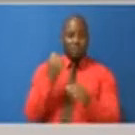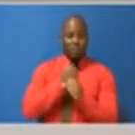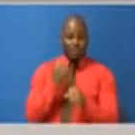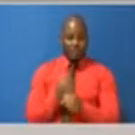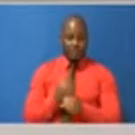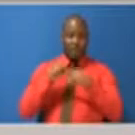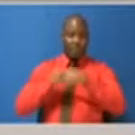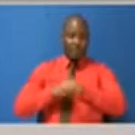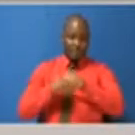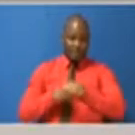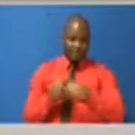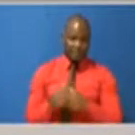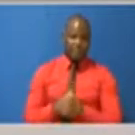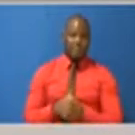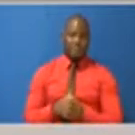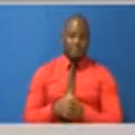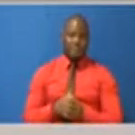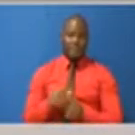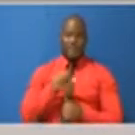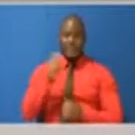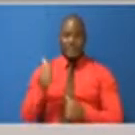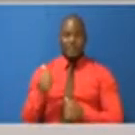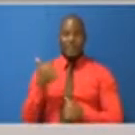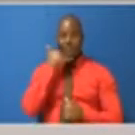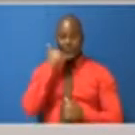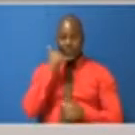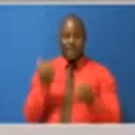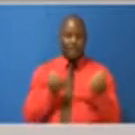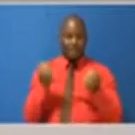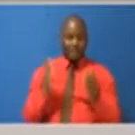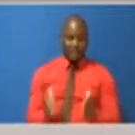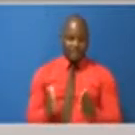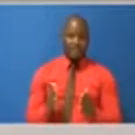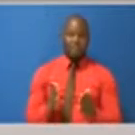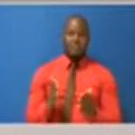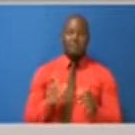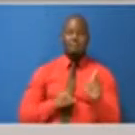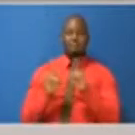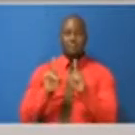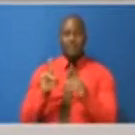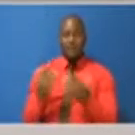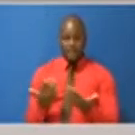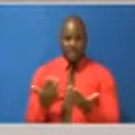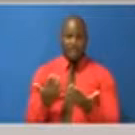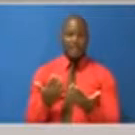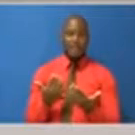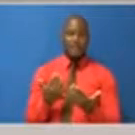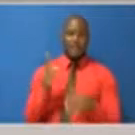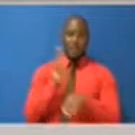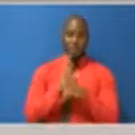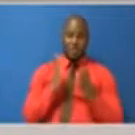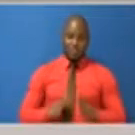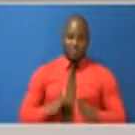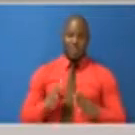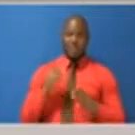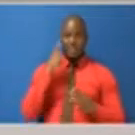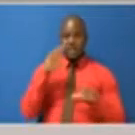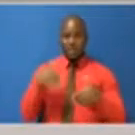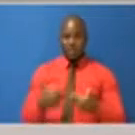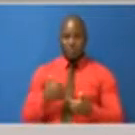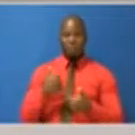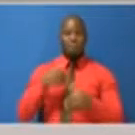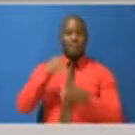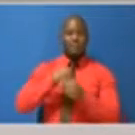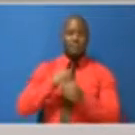of my tattoos someone with a smartphone the driver i can track his phone and as a user i can see how far my